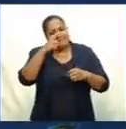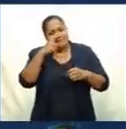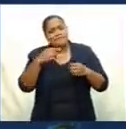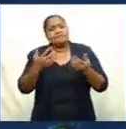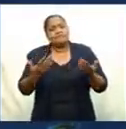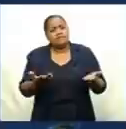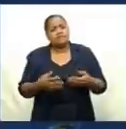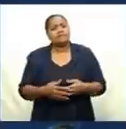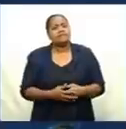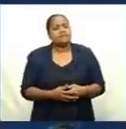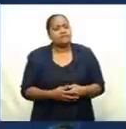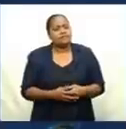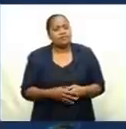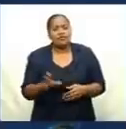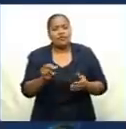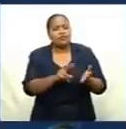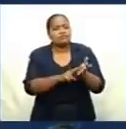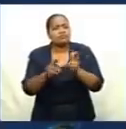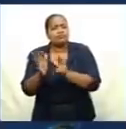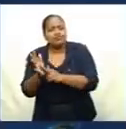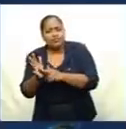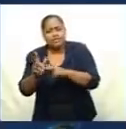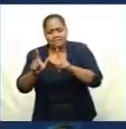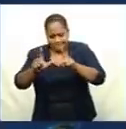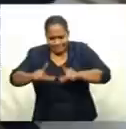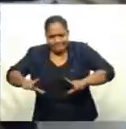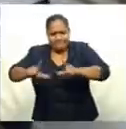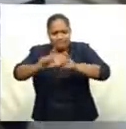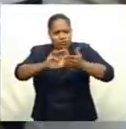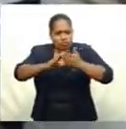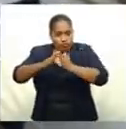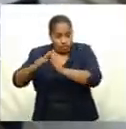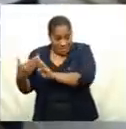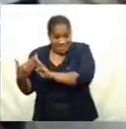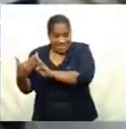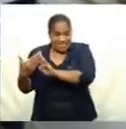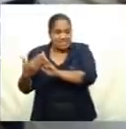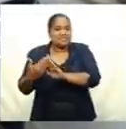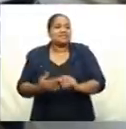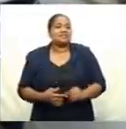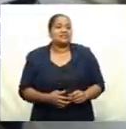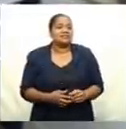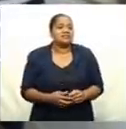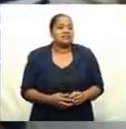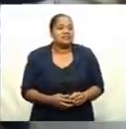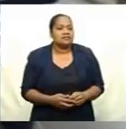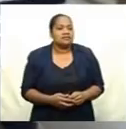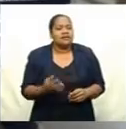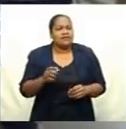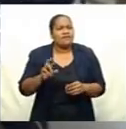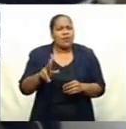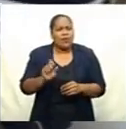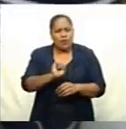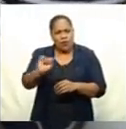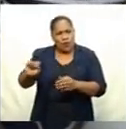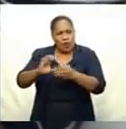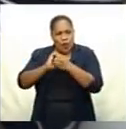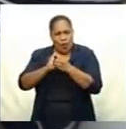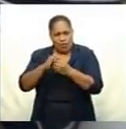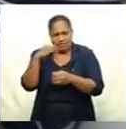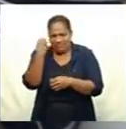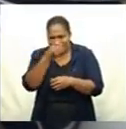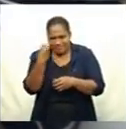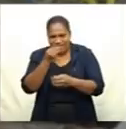mainly from rural local communities that just go out for their own meals, for their own